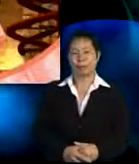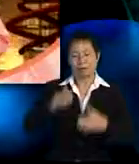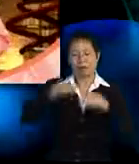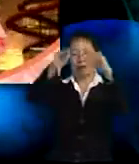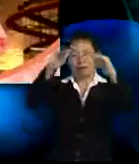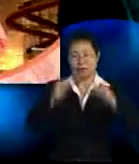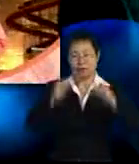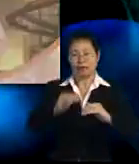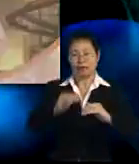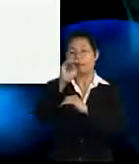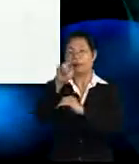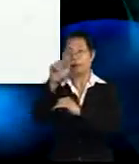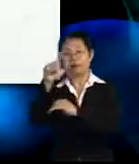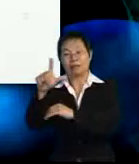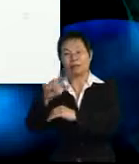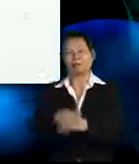Next is minerals.